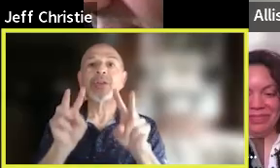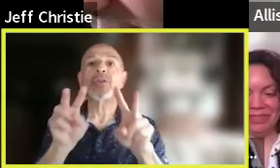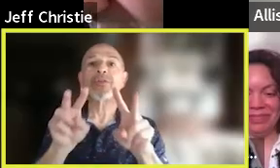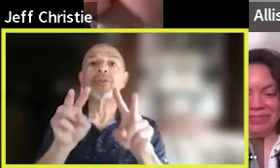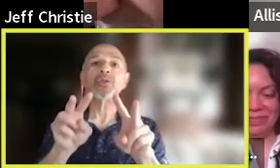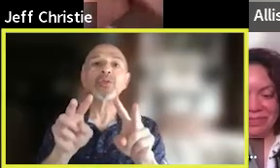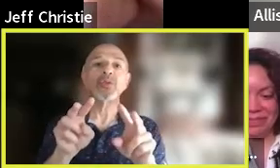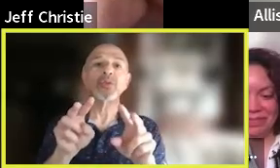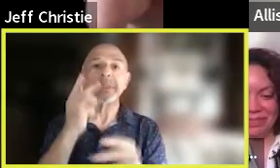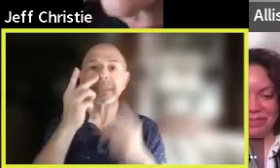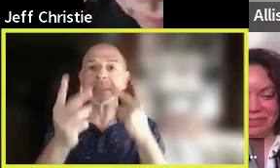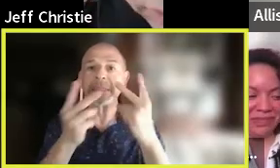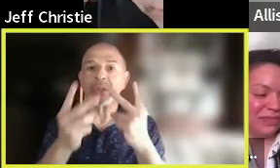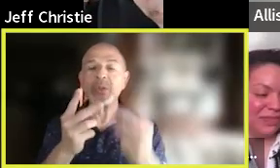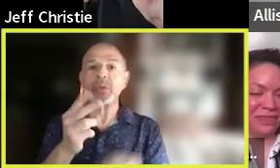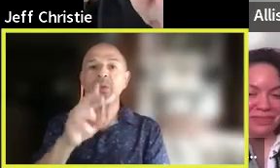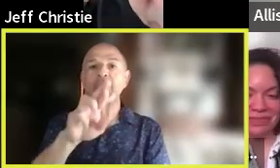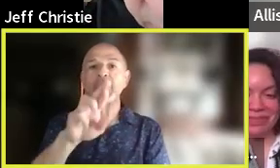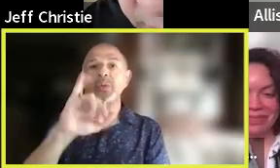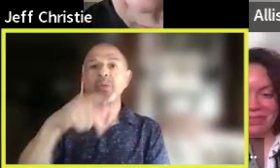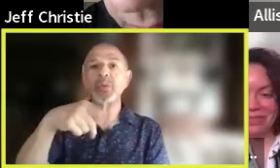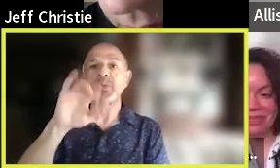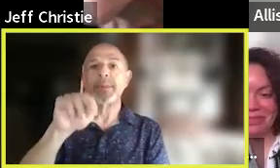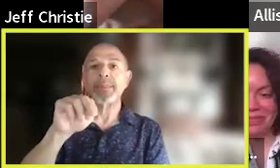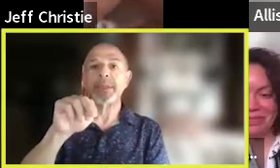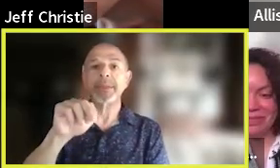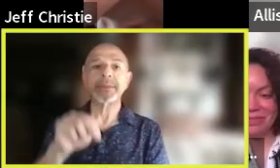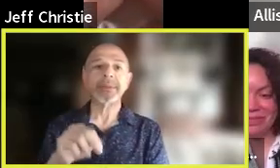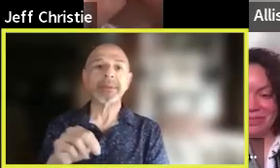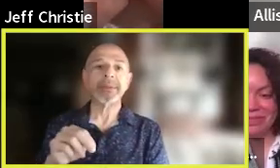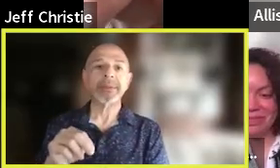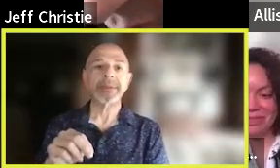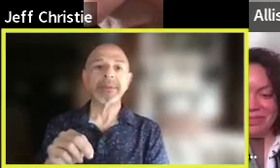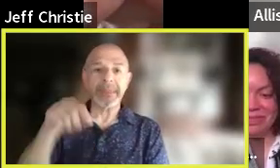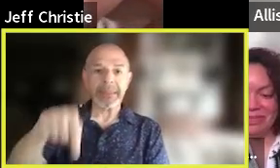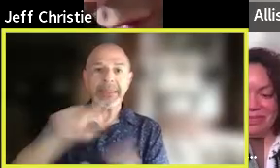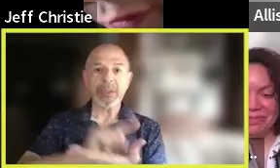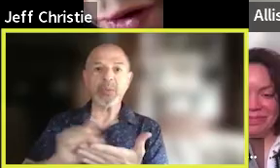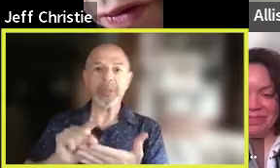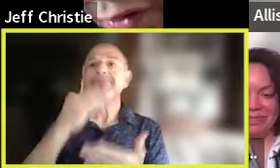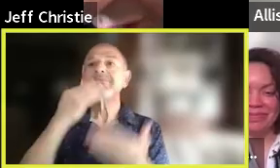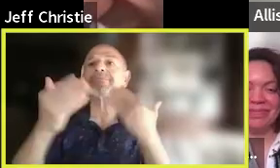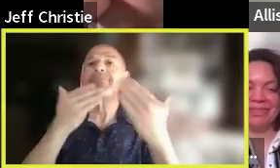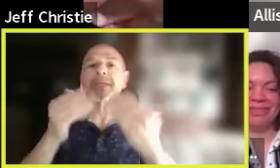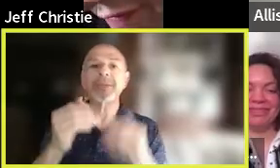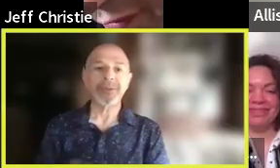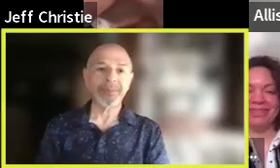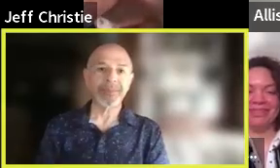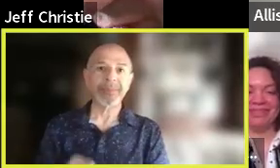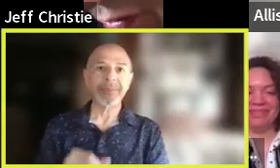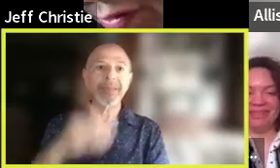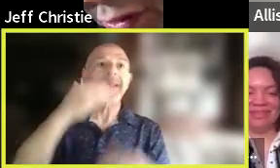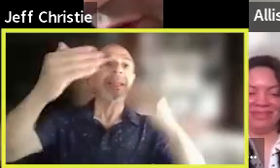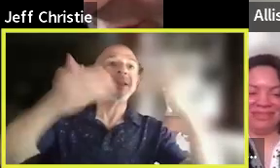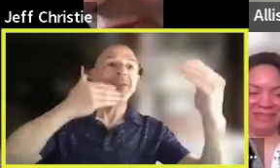at the Ripon event this week, and that will be fun. So thanks, everybody. Thank All you. right. Thank Bye, guys.